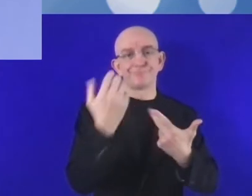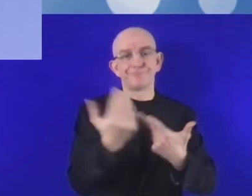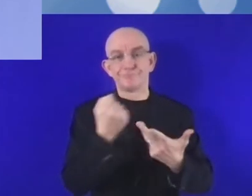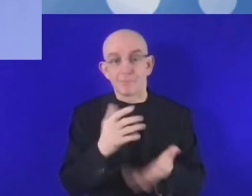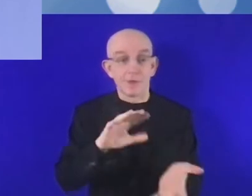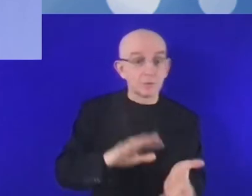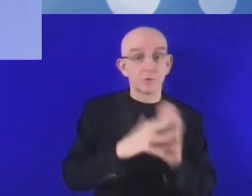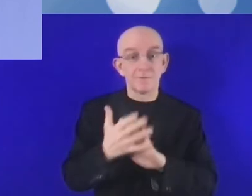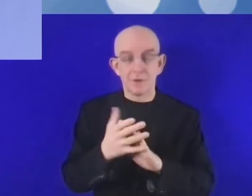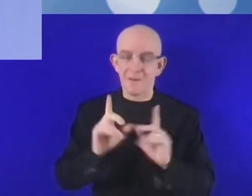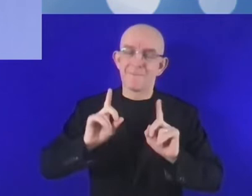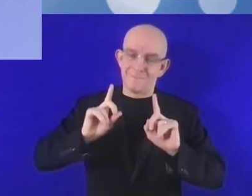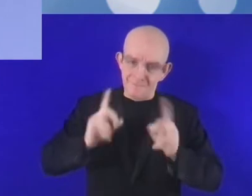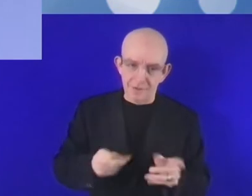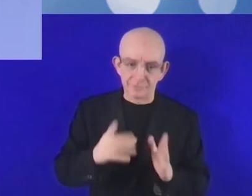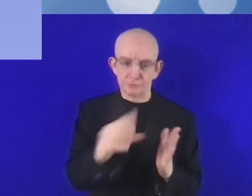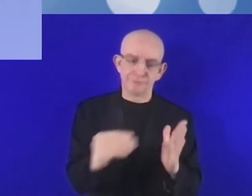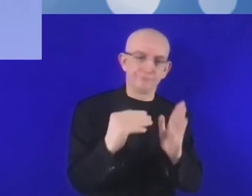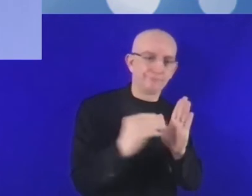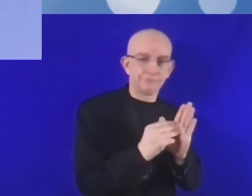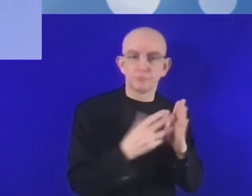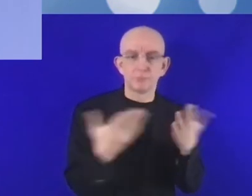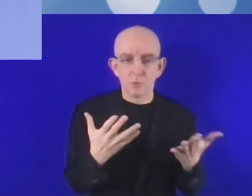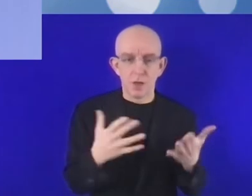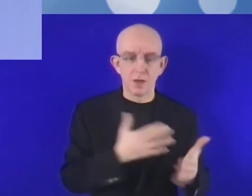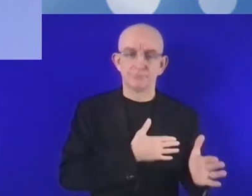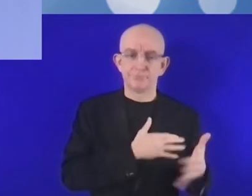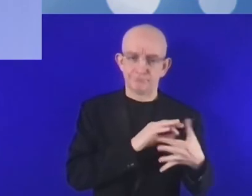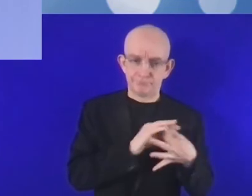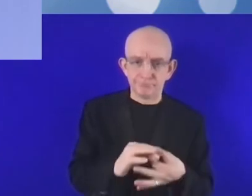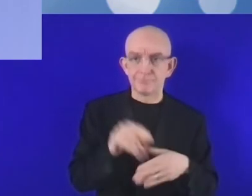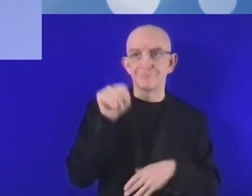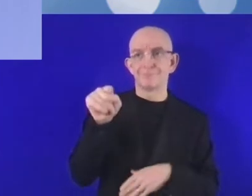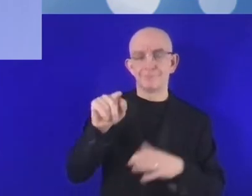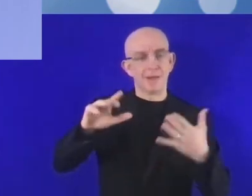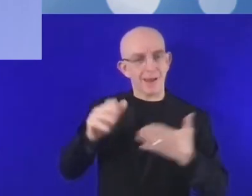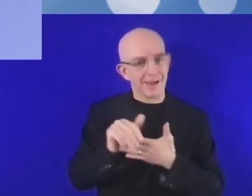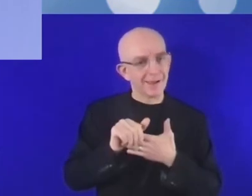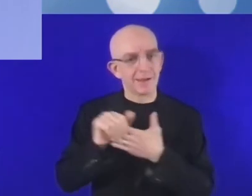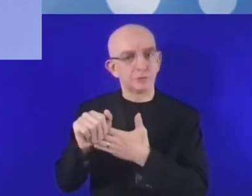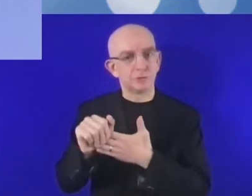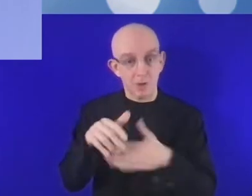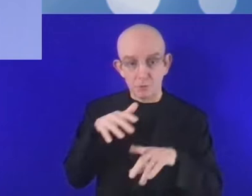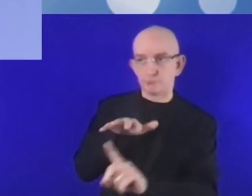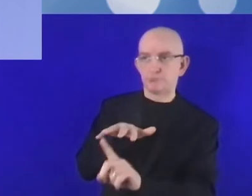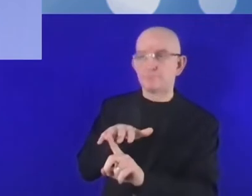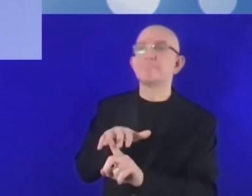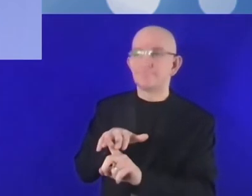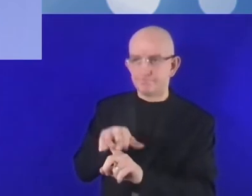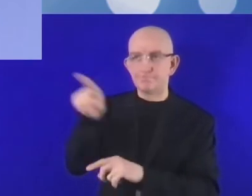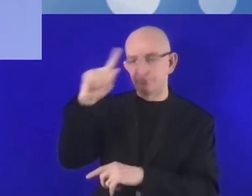with a new mindset so it needs to have a new